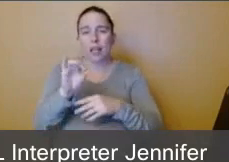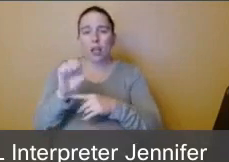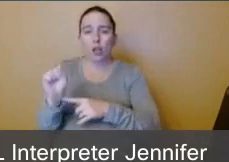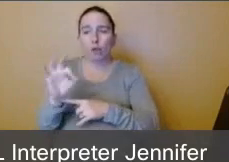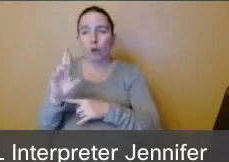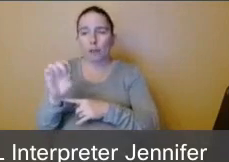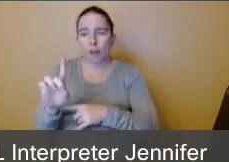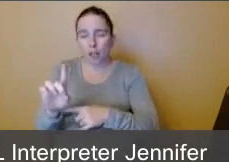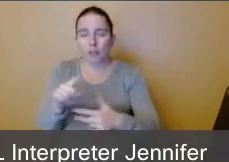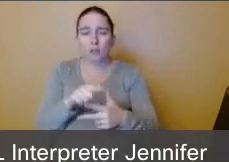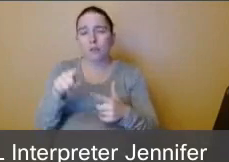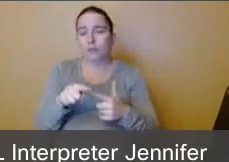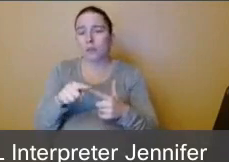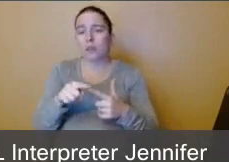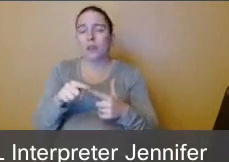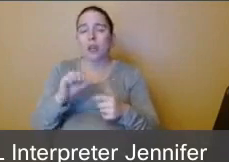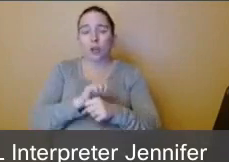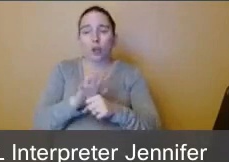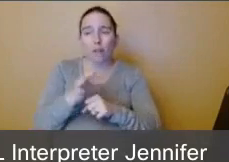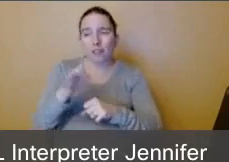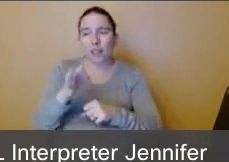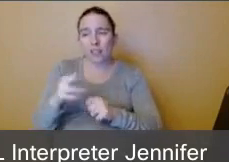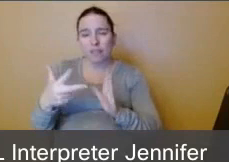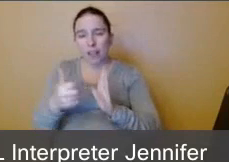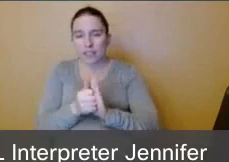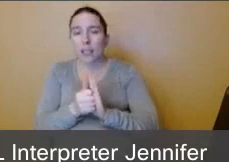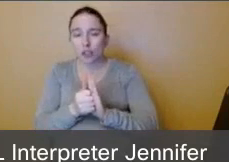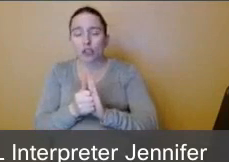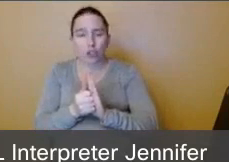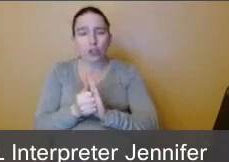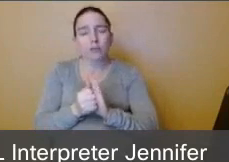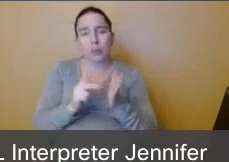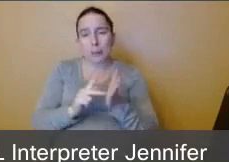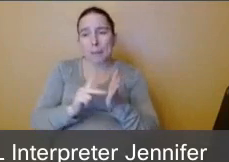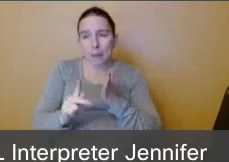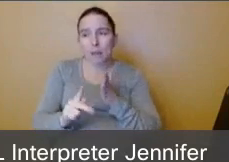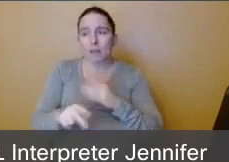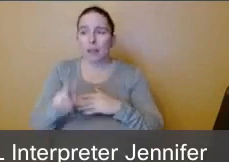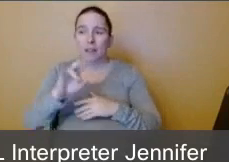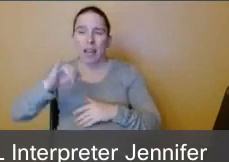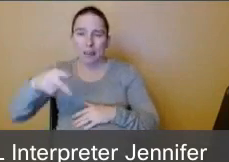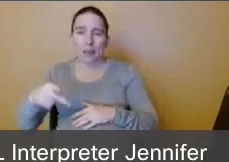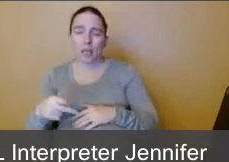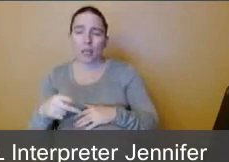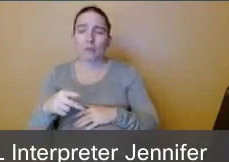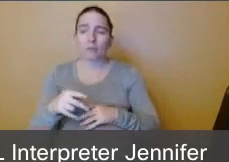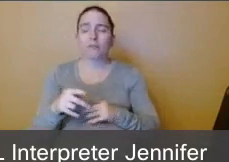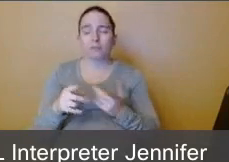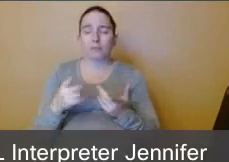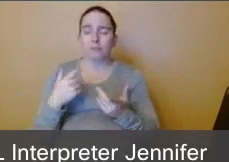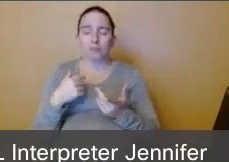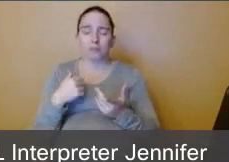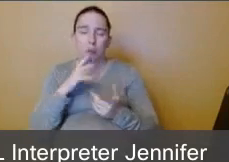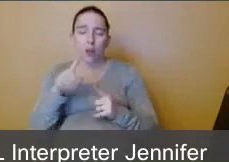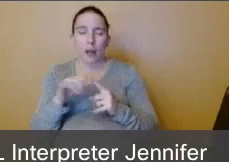a COVID-19 vaccination incentive payment, VIP. I'll probably refer to it as we talk through a little bit. And